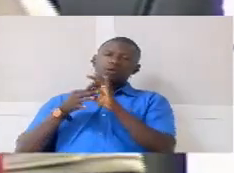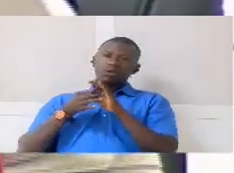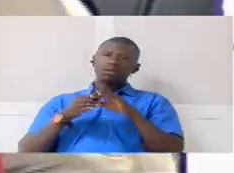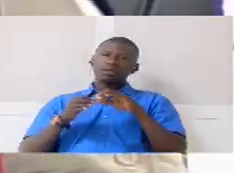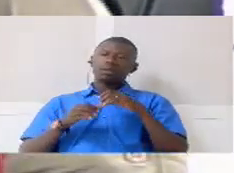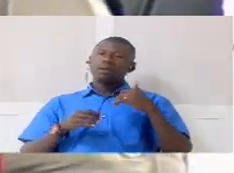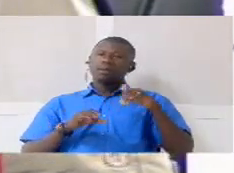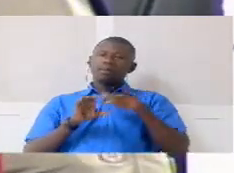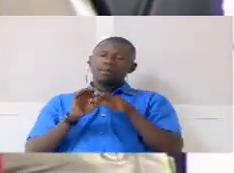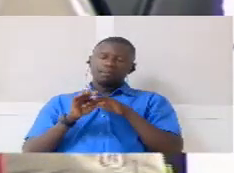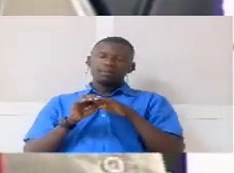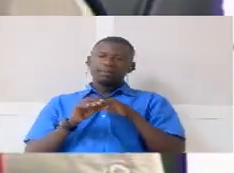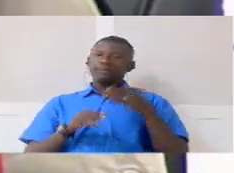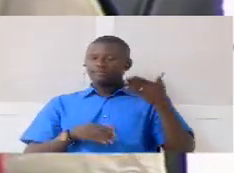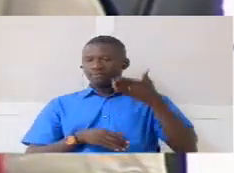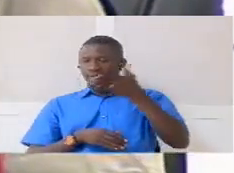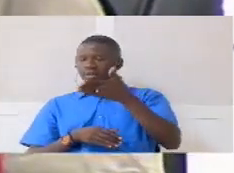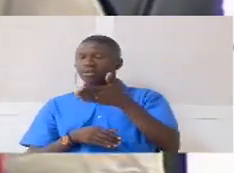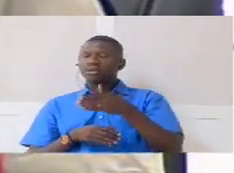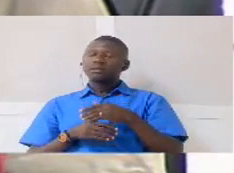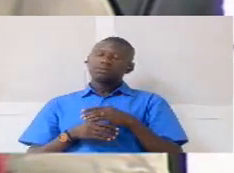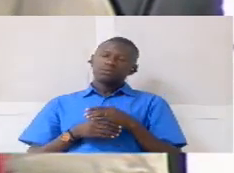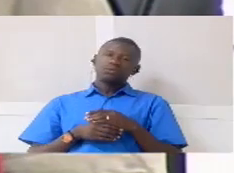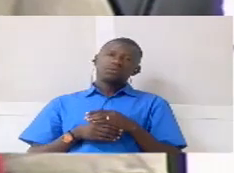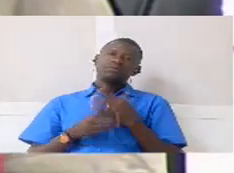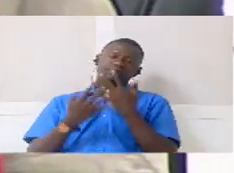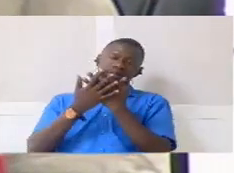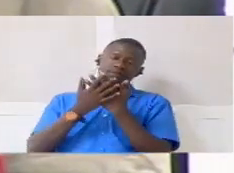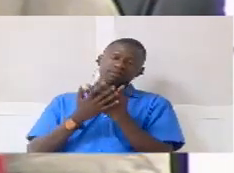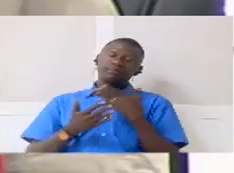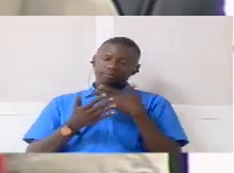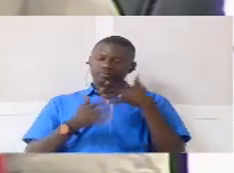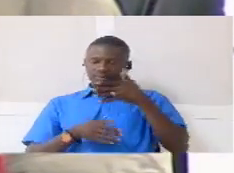I got word that a human rights team came to the prisons to make a visit.